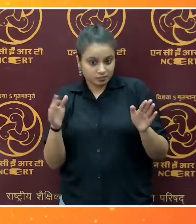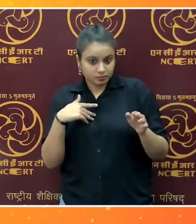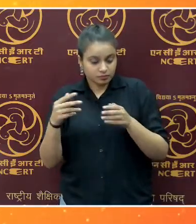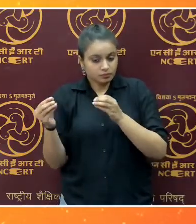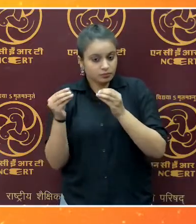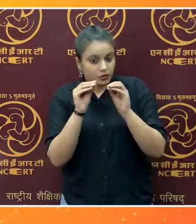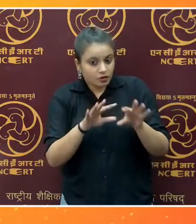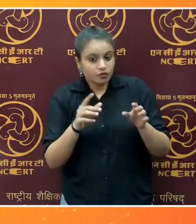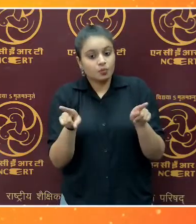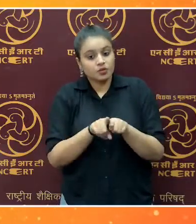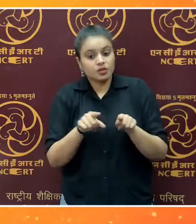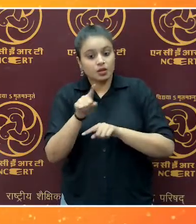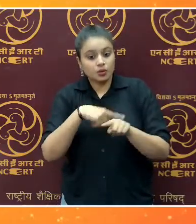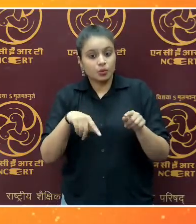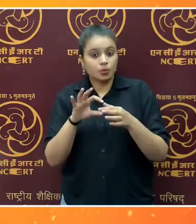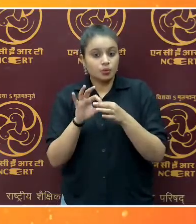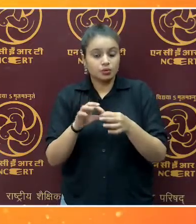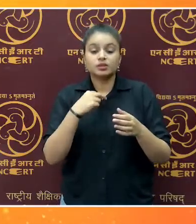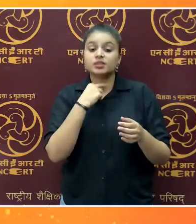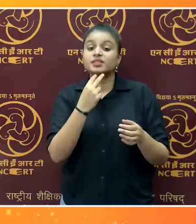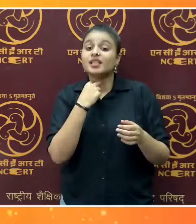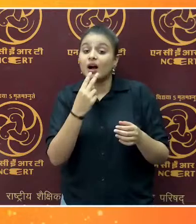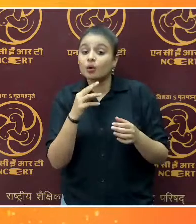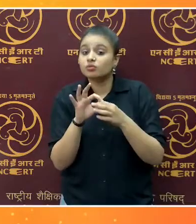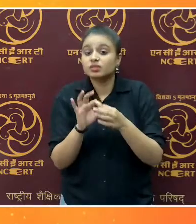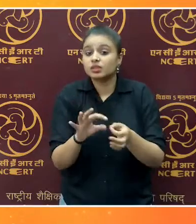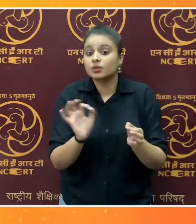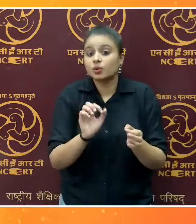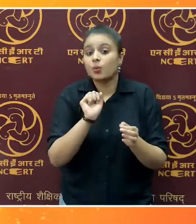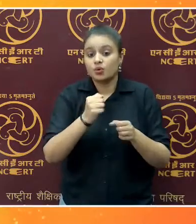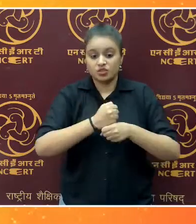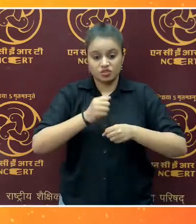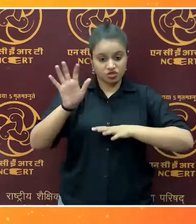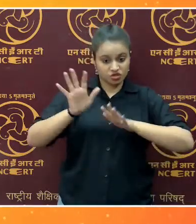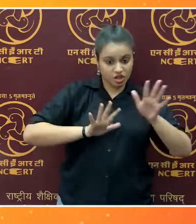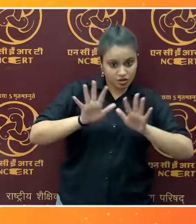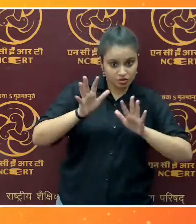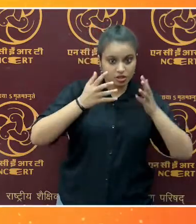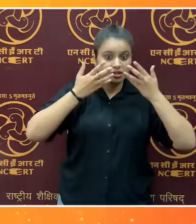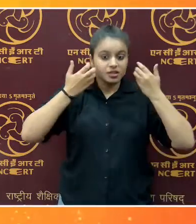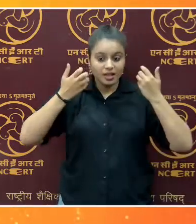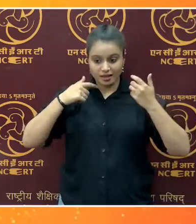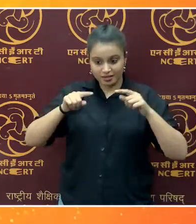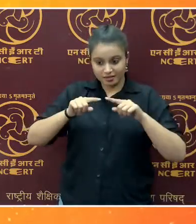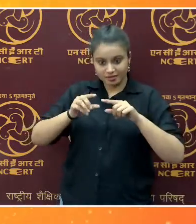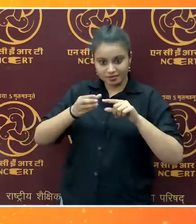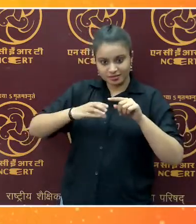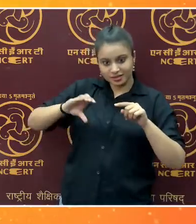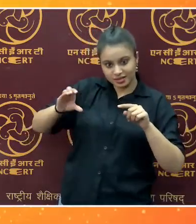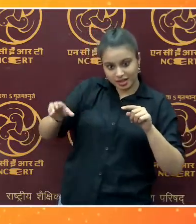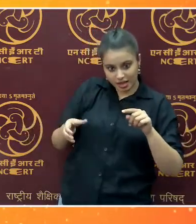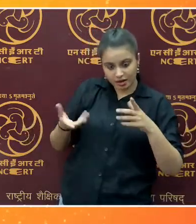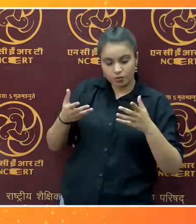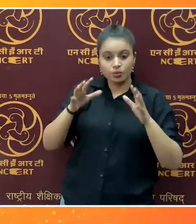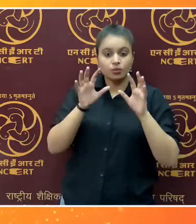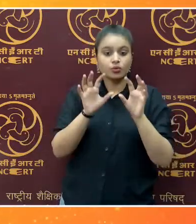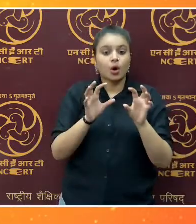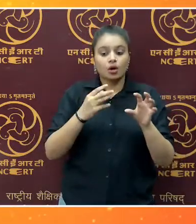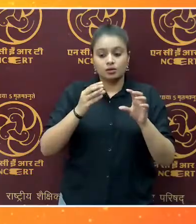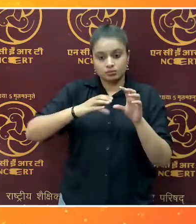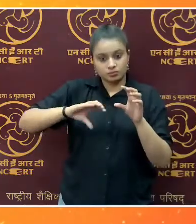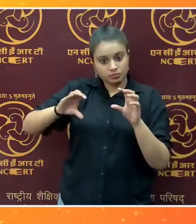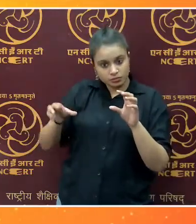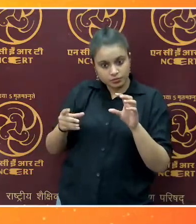not just pay heed to the sounds they are making, but also their gestures. A cat's tail, or a dog's tail, it wags its tail. You